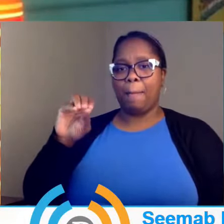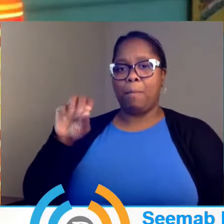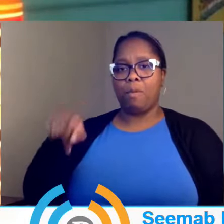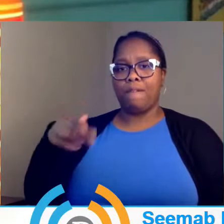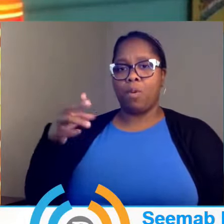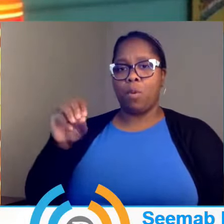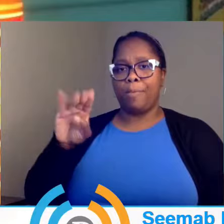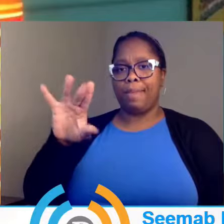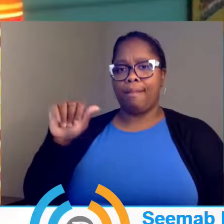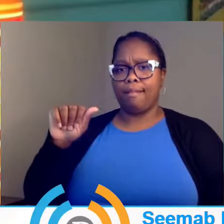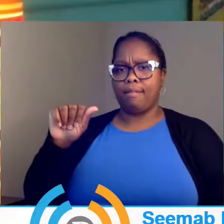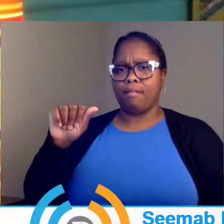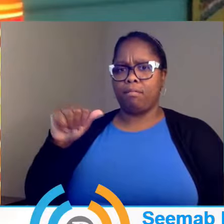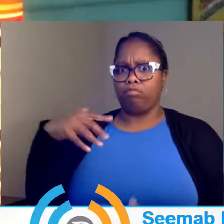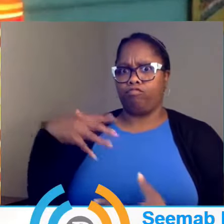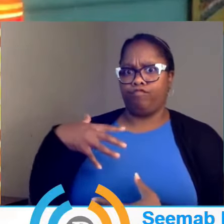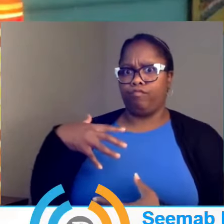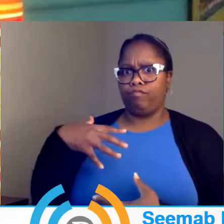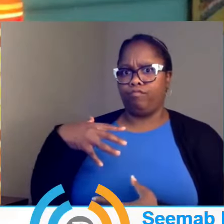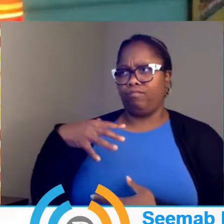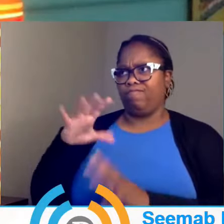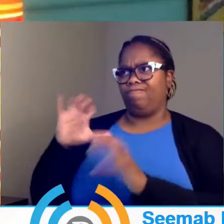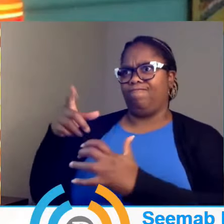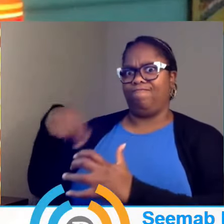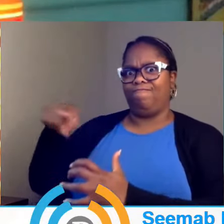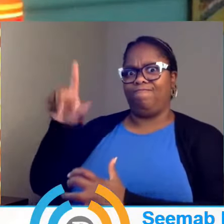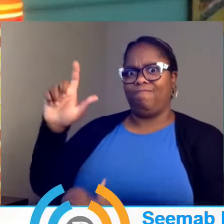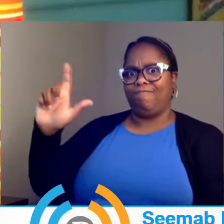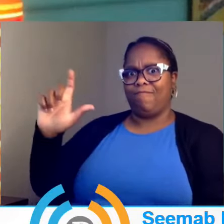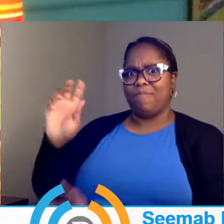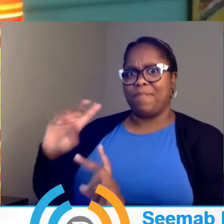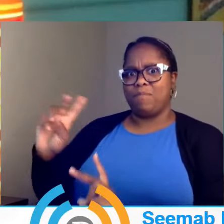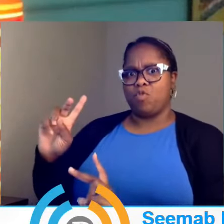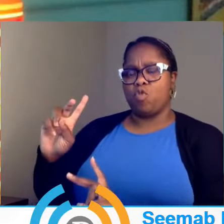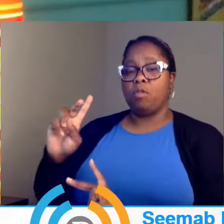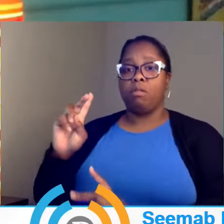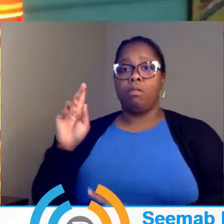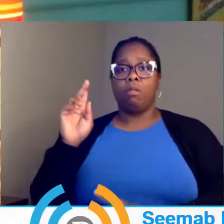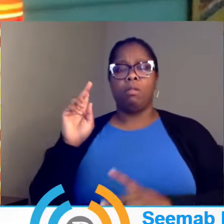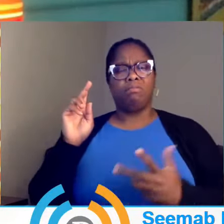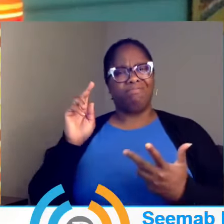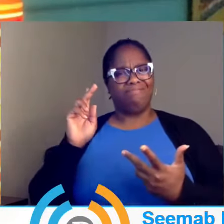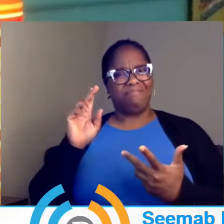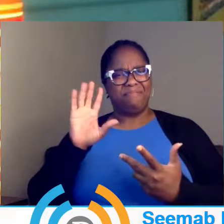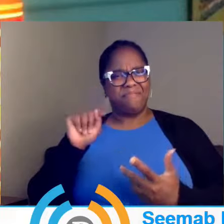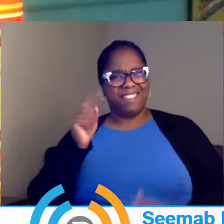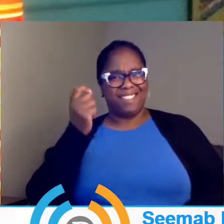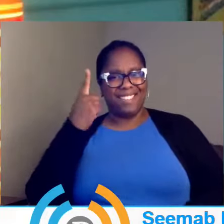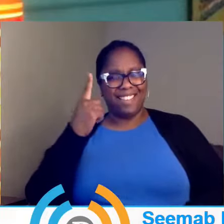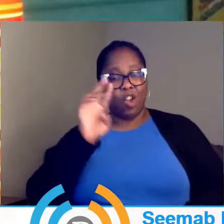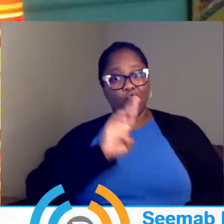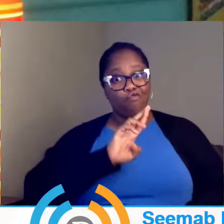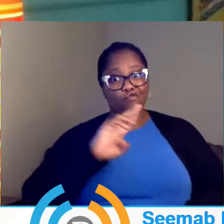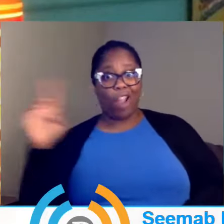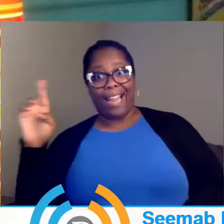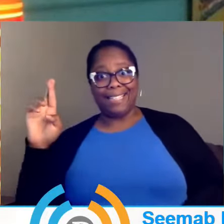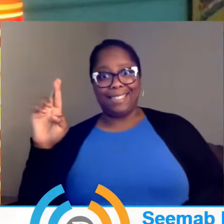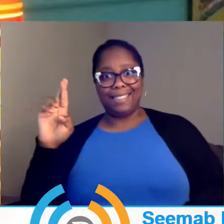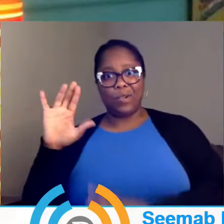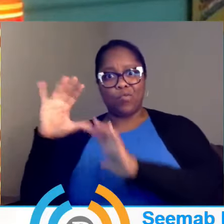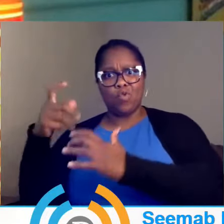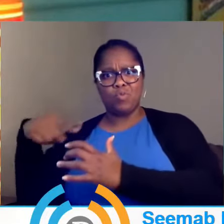Justice's own research, where rising far-right groups deemed far greater threats and actually have body counts in the last 10